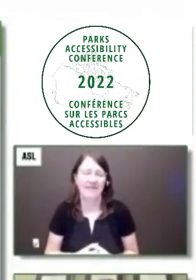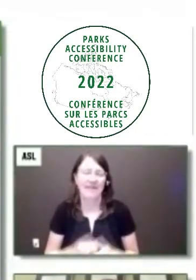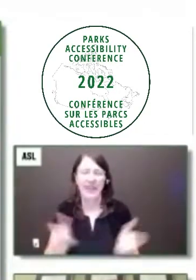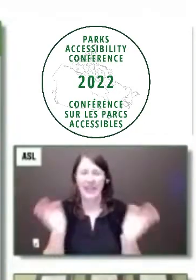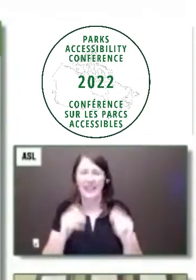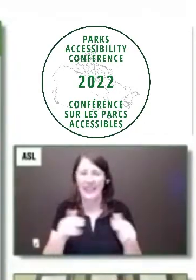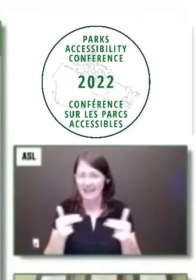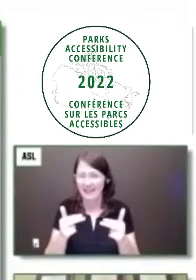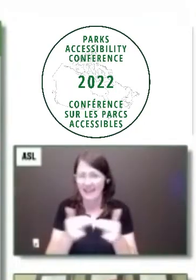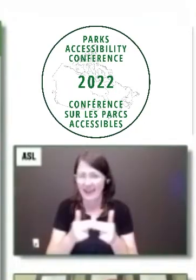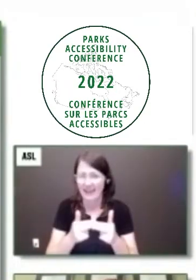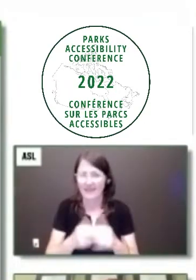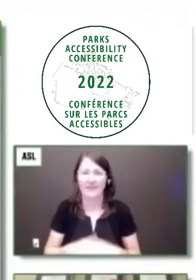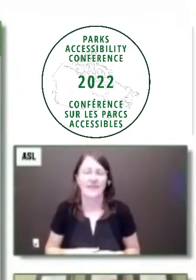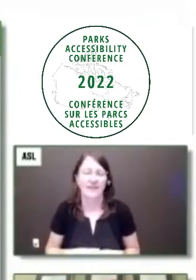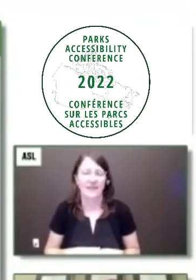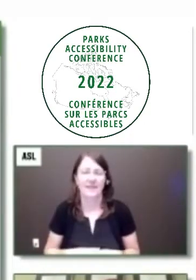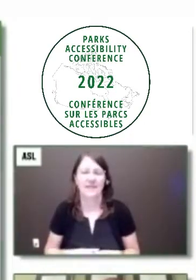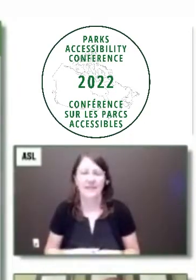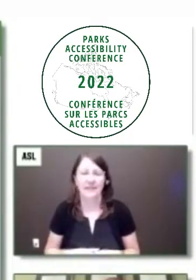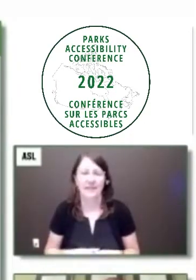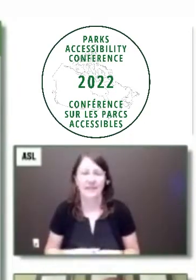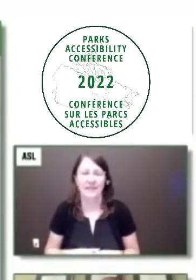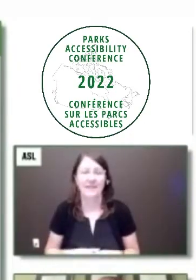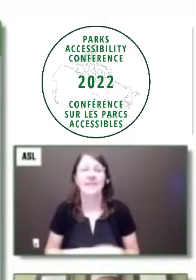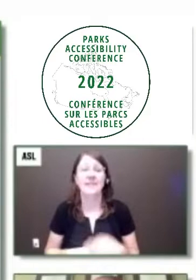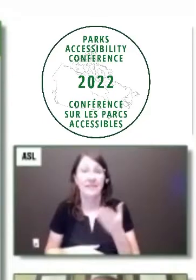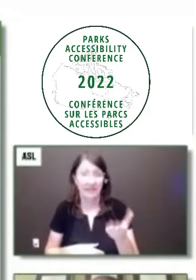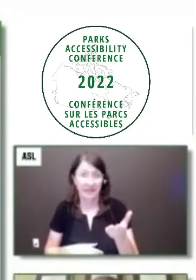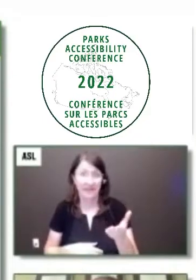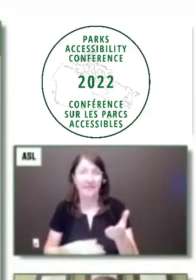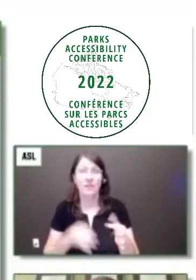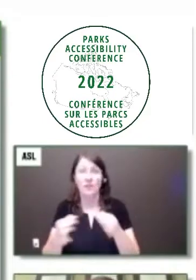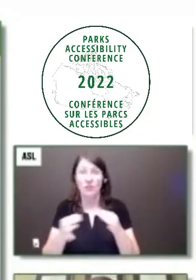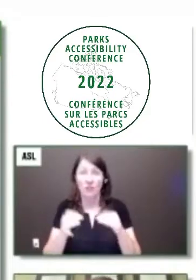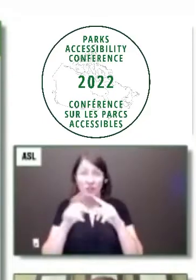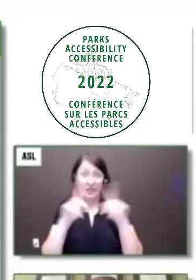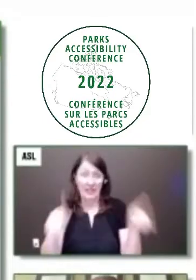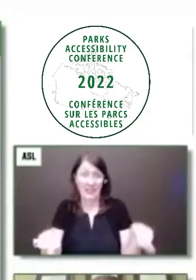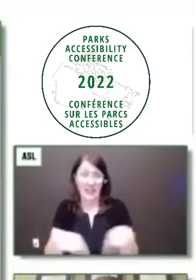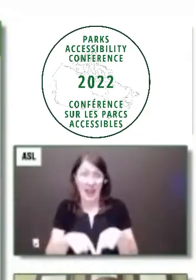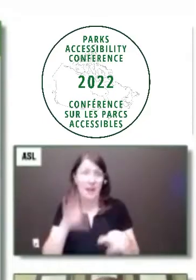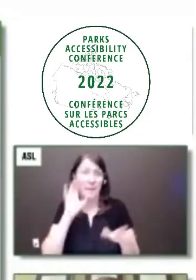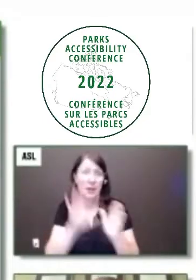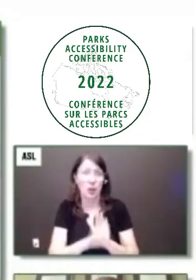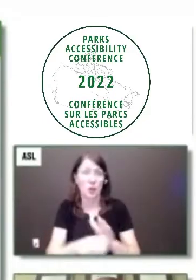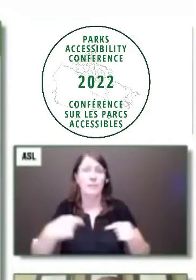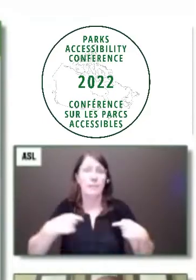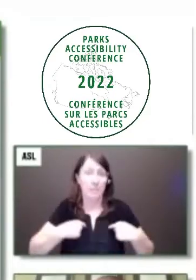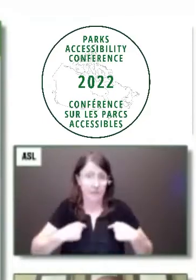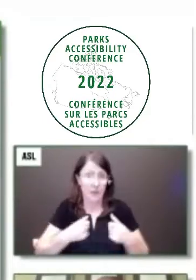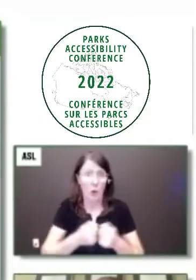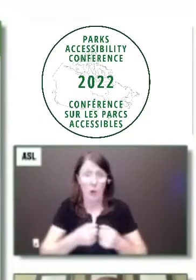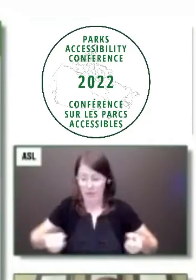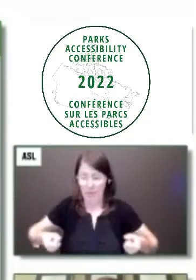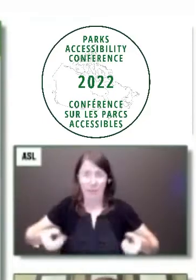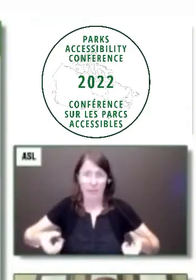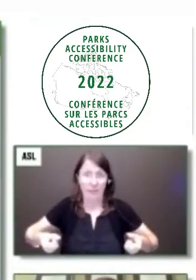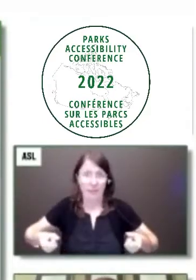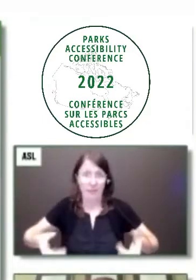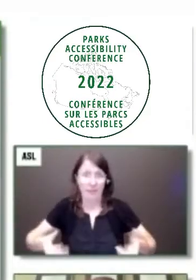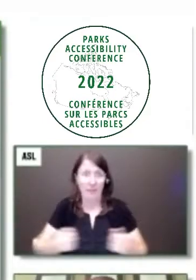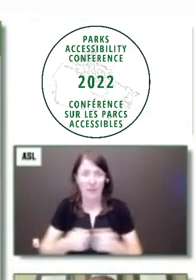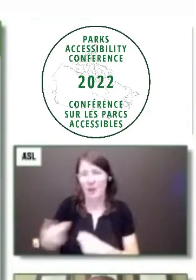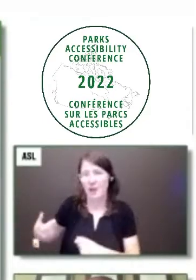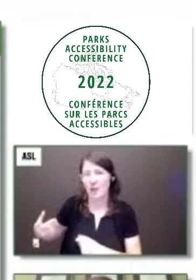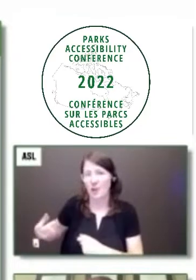So here you can see a picture of myself in my manual wheelchair with the great dog Gabby the Burner, as well